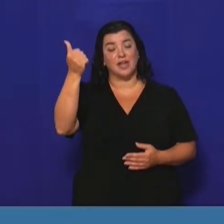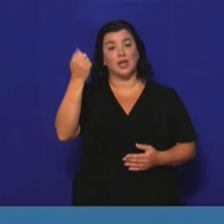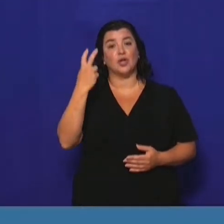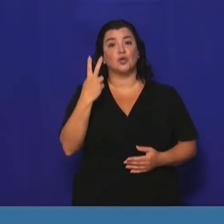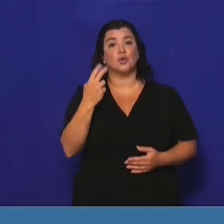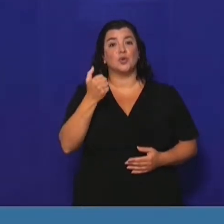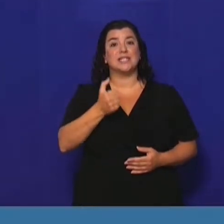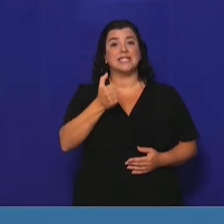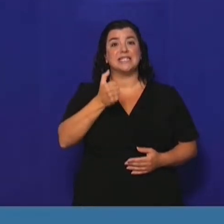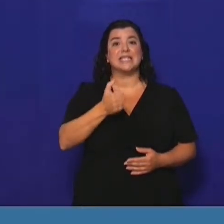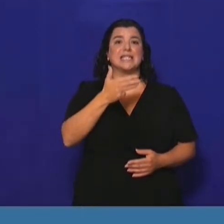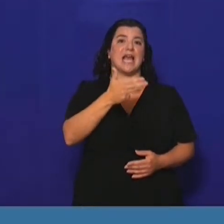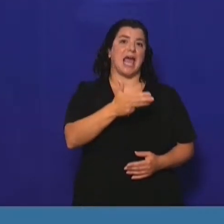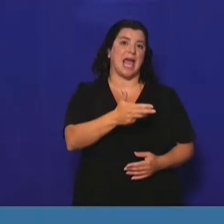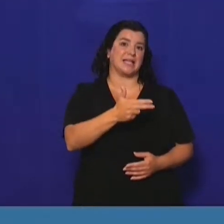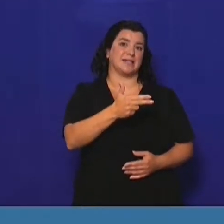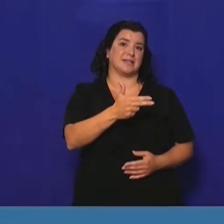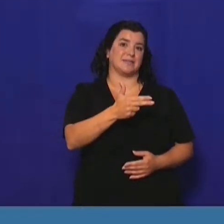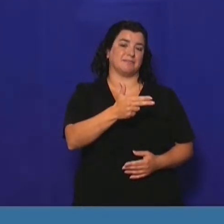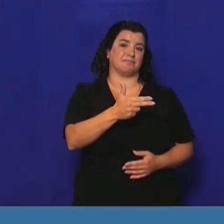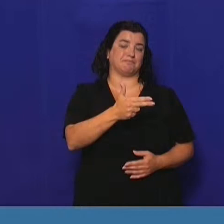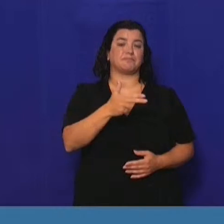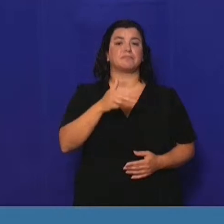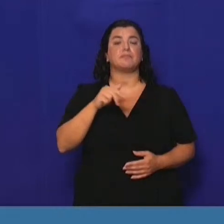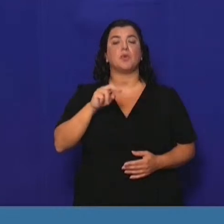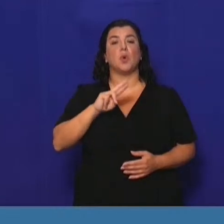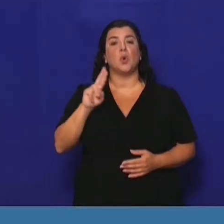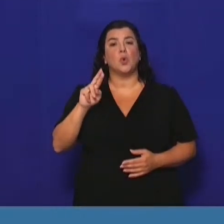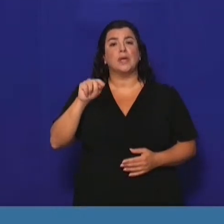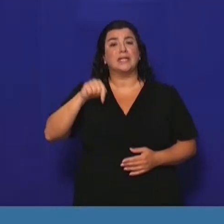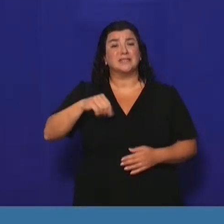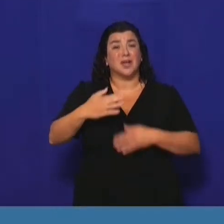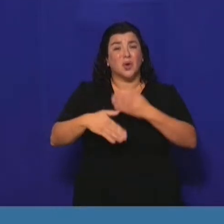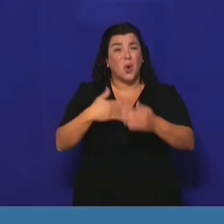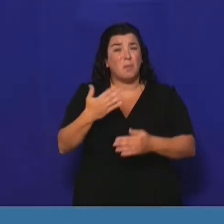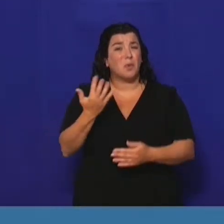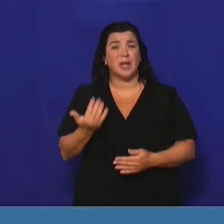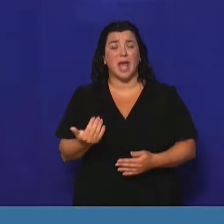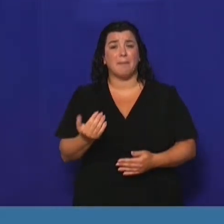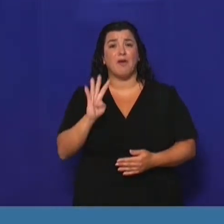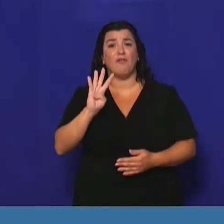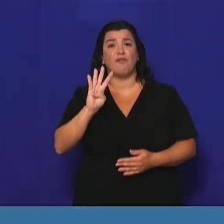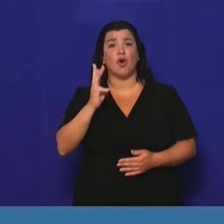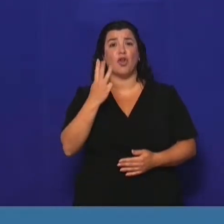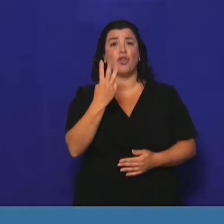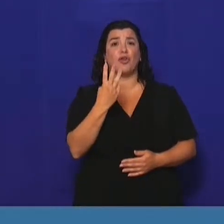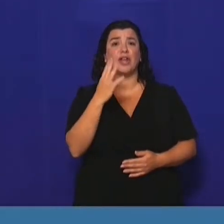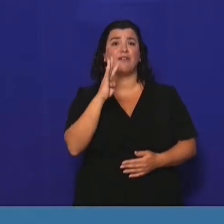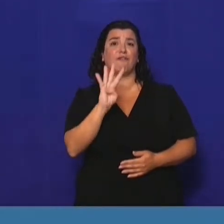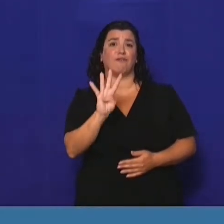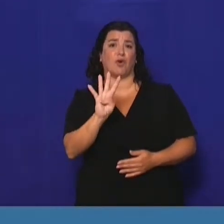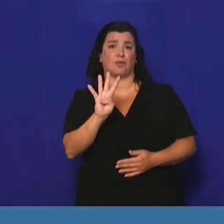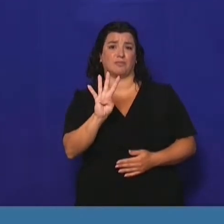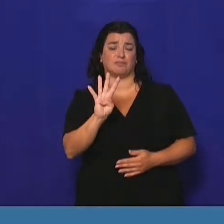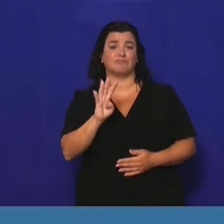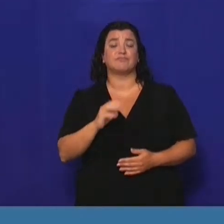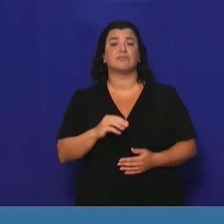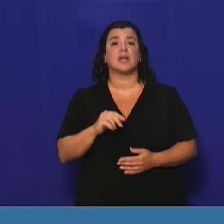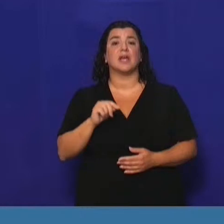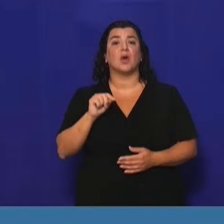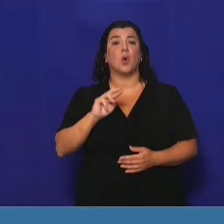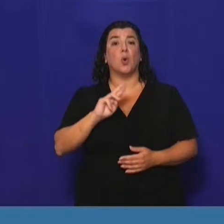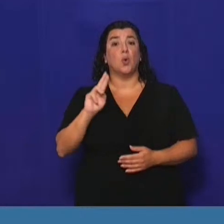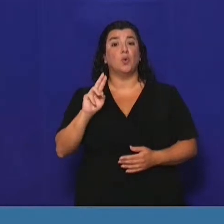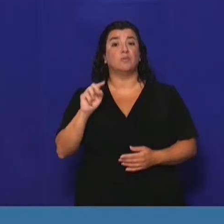2668. U it-total ta' każi attivi huwa ta' 434. U sa issa kellna